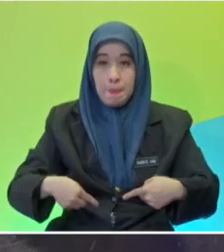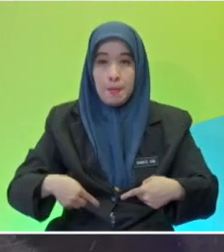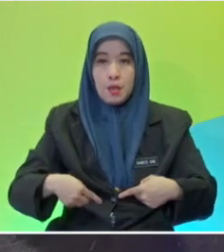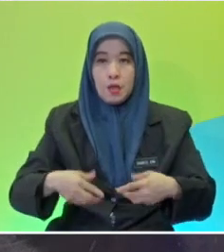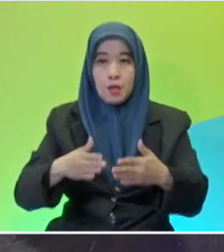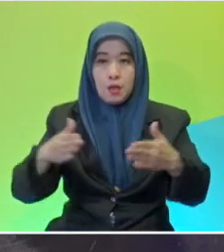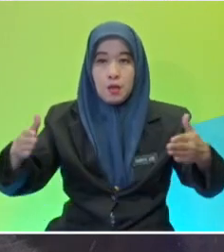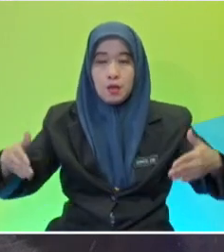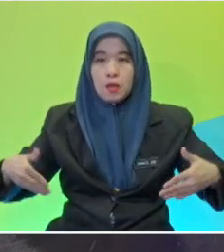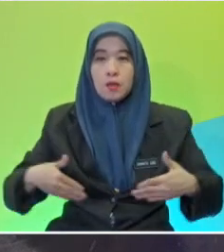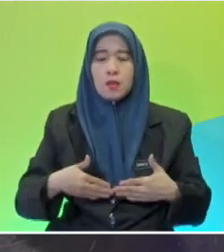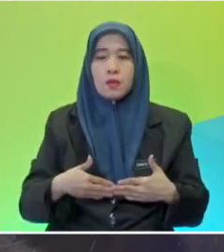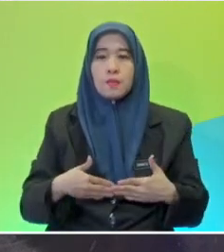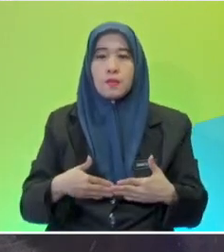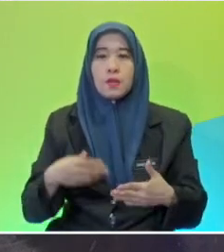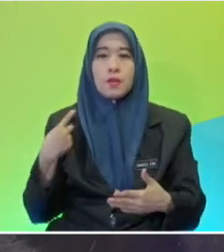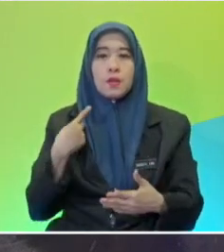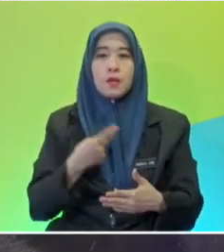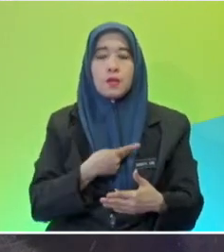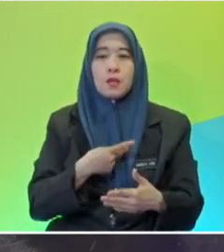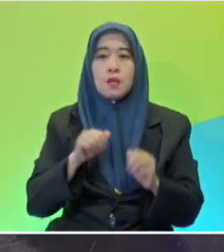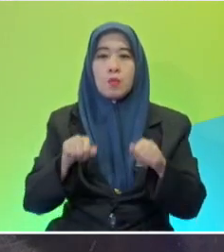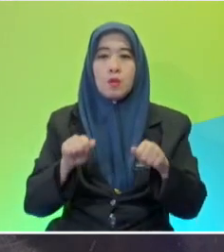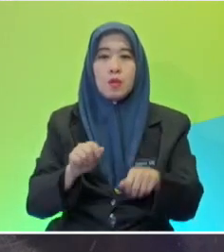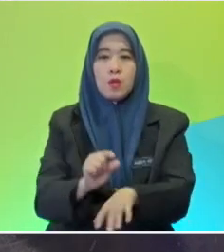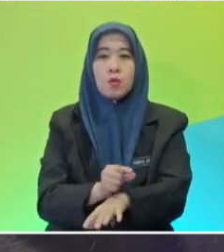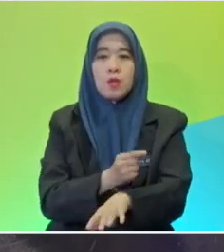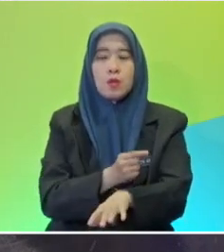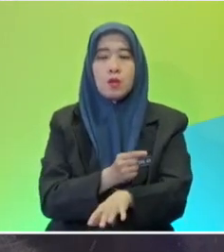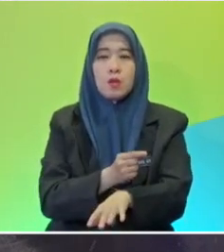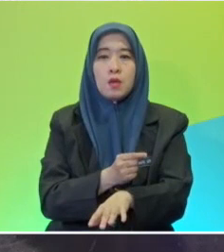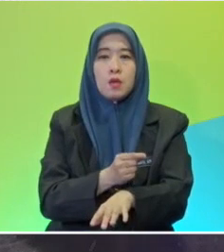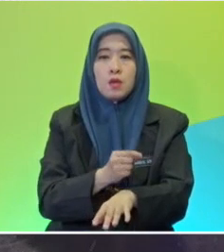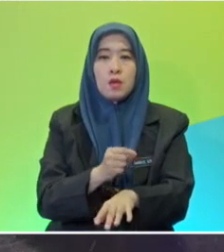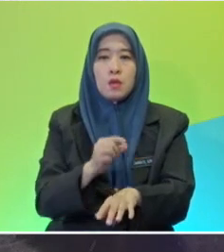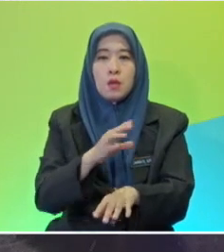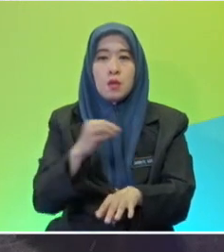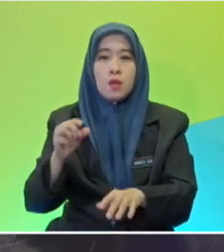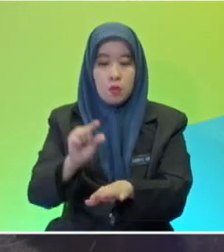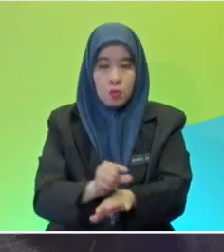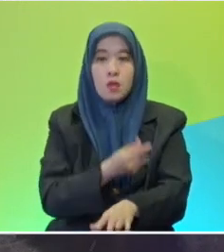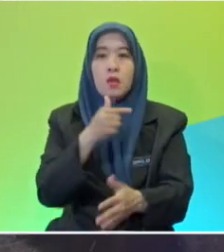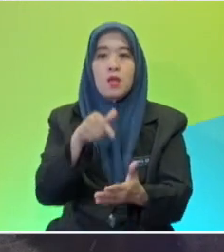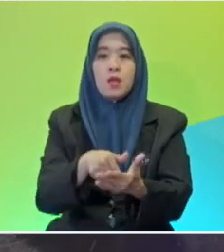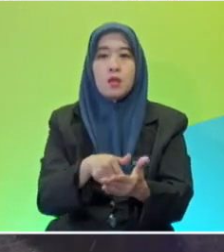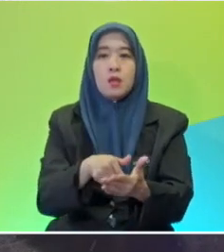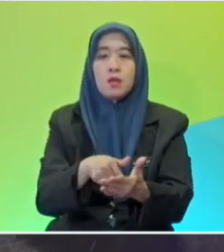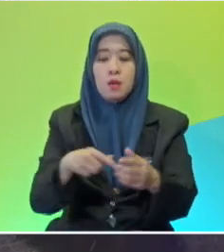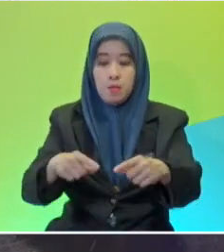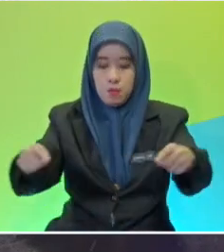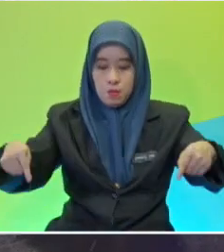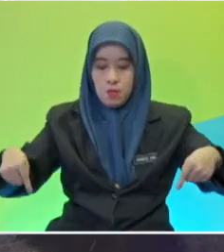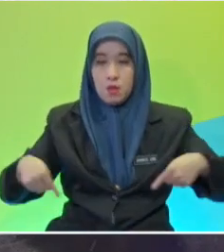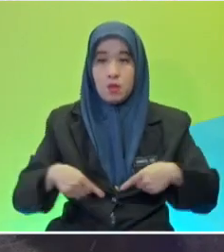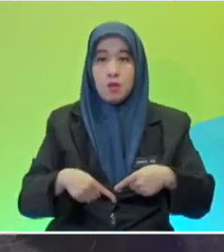at anywhere. We just after we use that, we reuse. We say we reuse that, and then we just plant it inside there. So you can